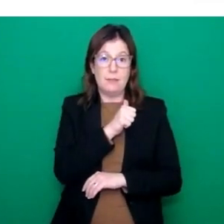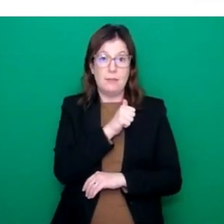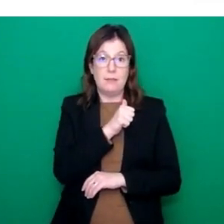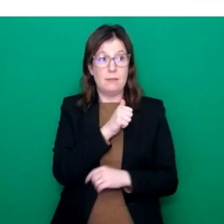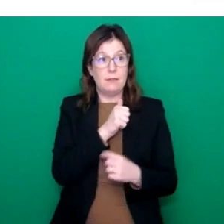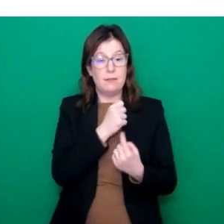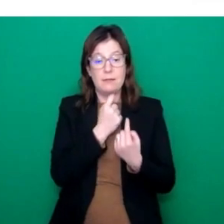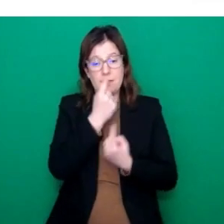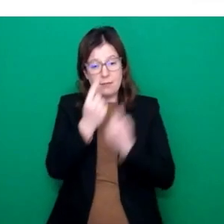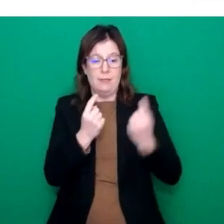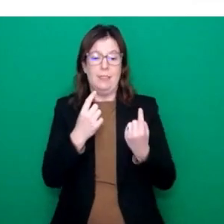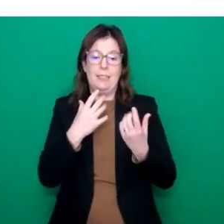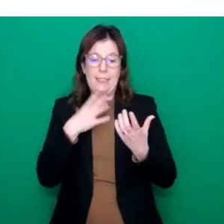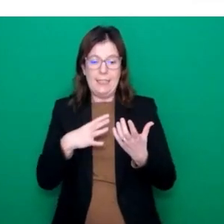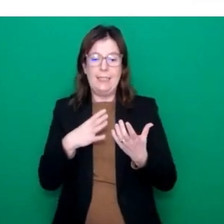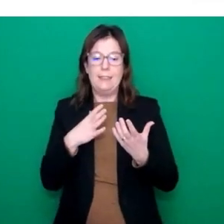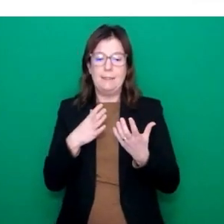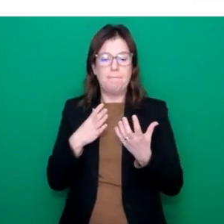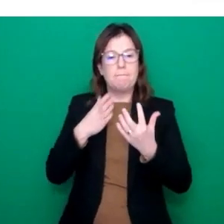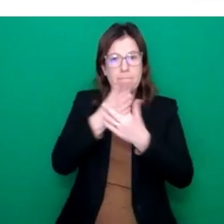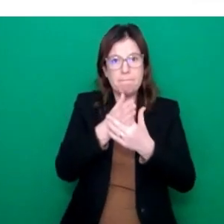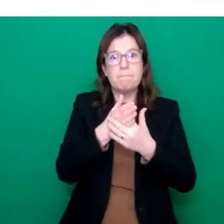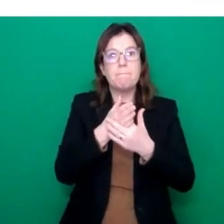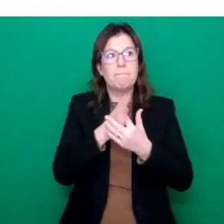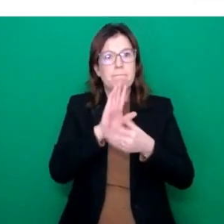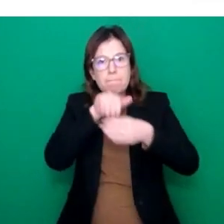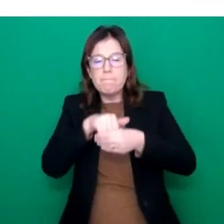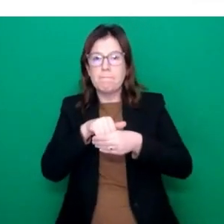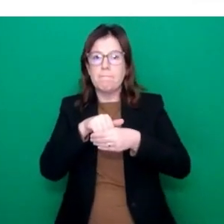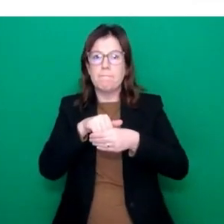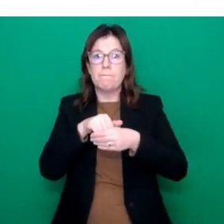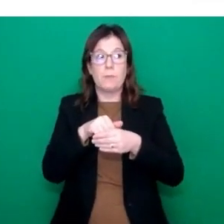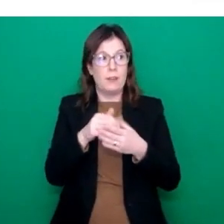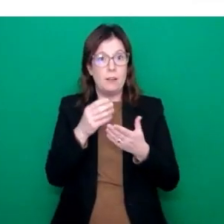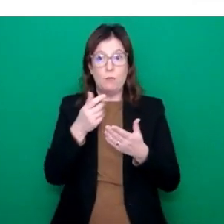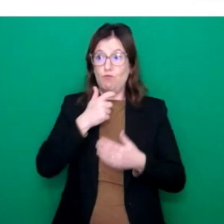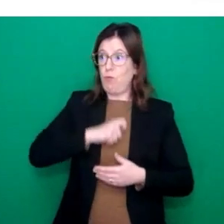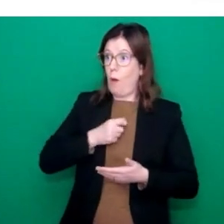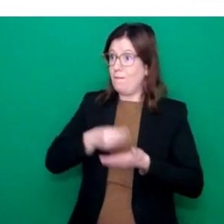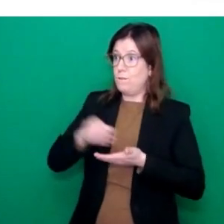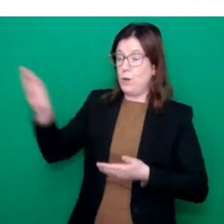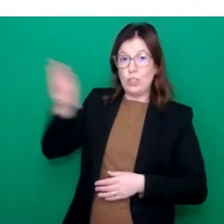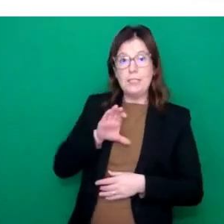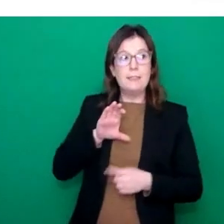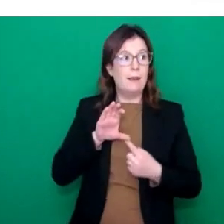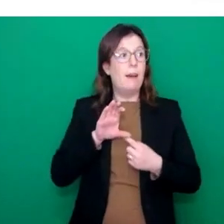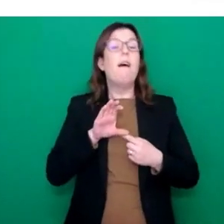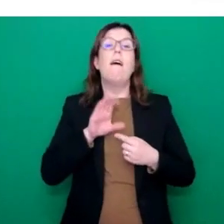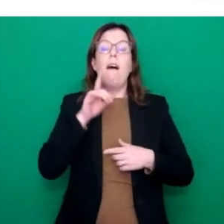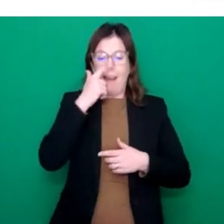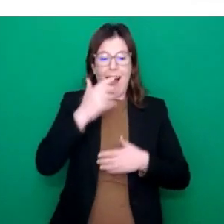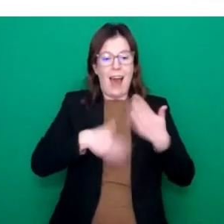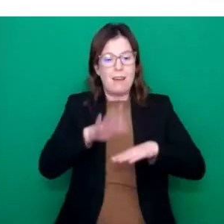need a bit of space to be able to even process, or specific roles funded to enable this to really come to